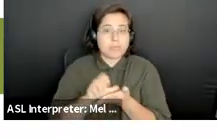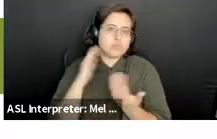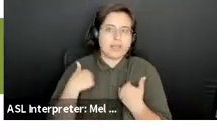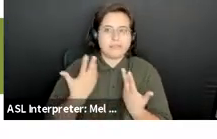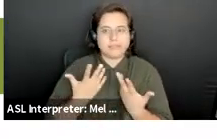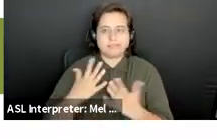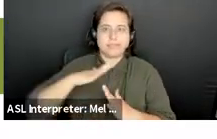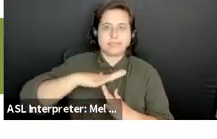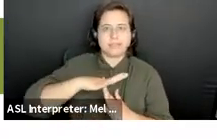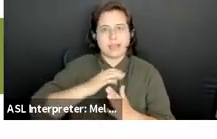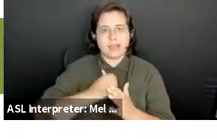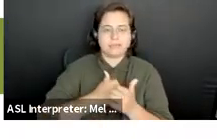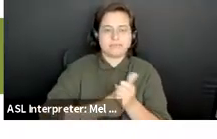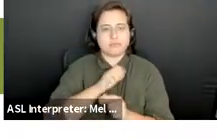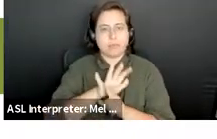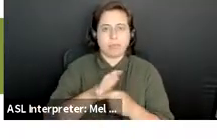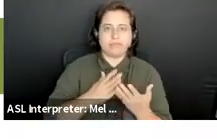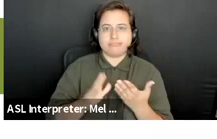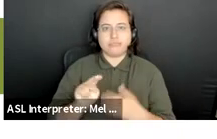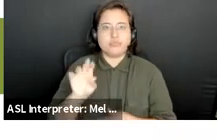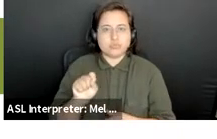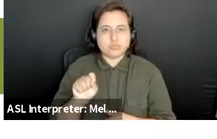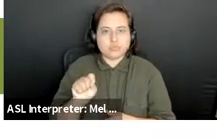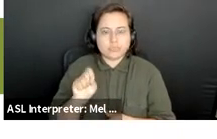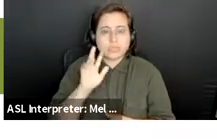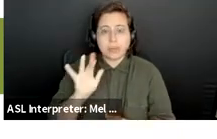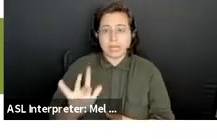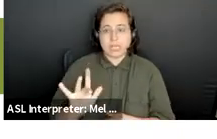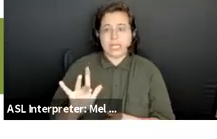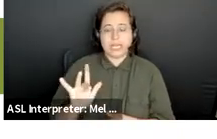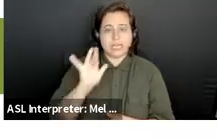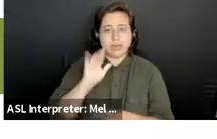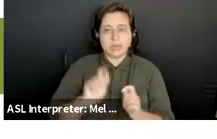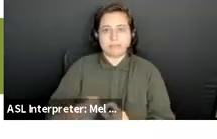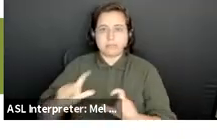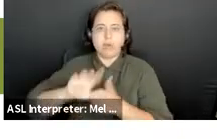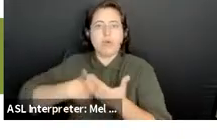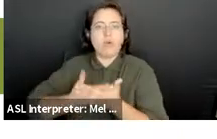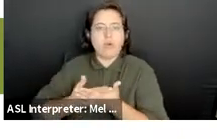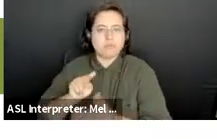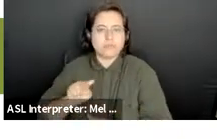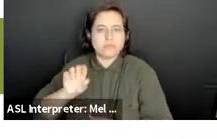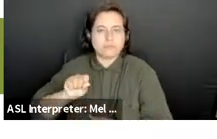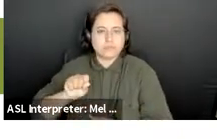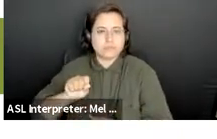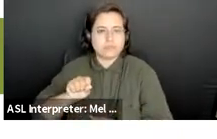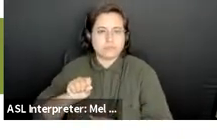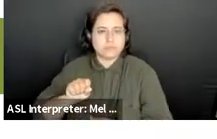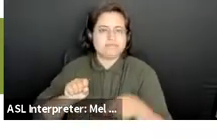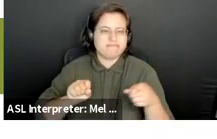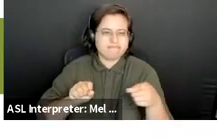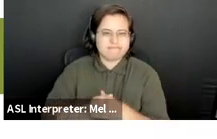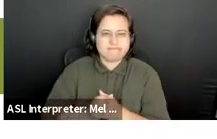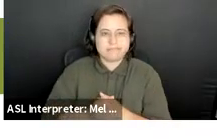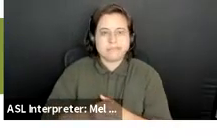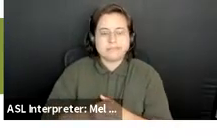news. And then if you click on any of those, there will always be a link to all news items. And all news items, which is what you see in the body of this page